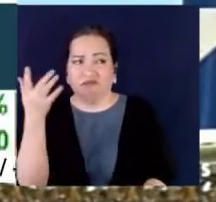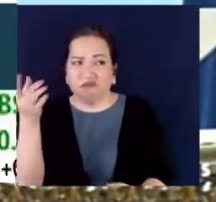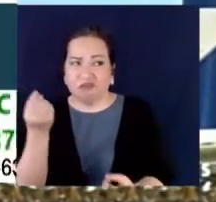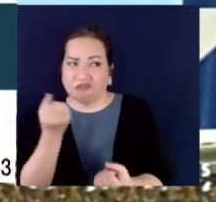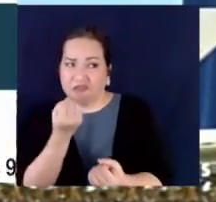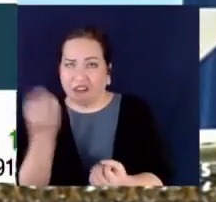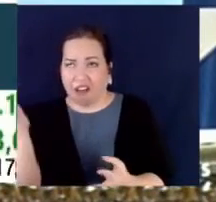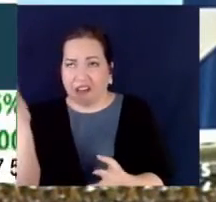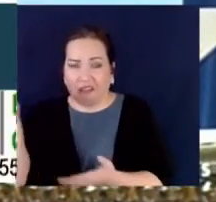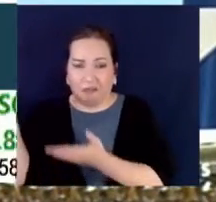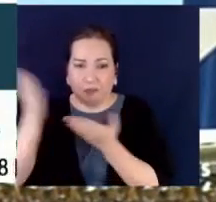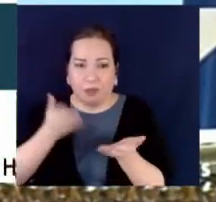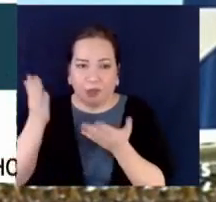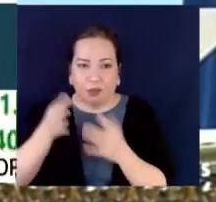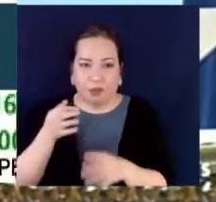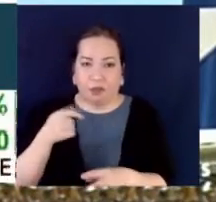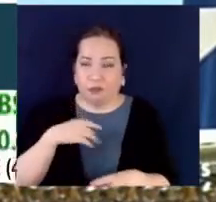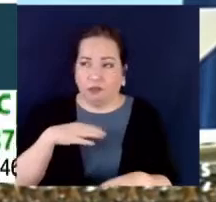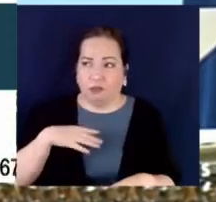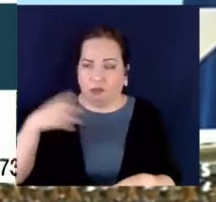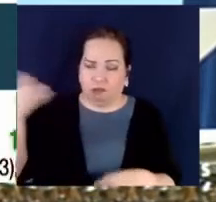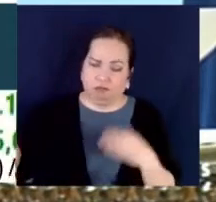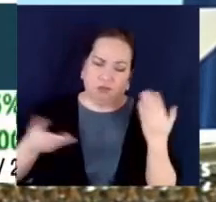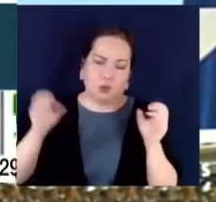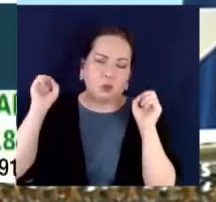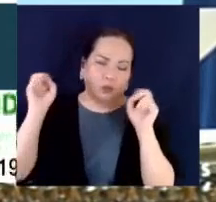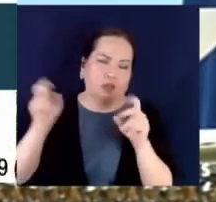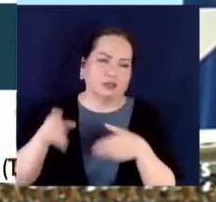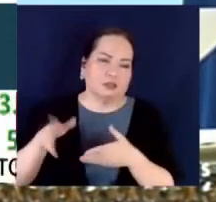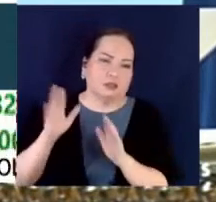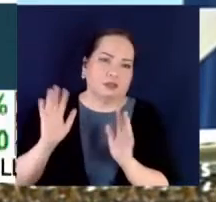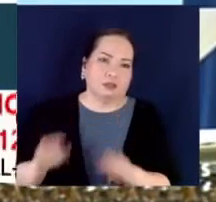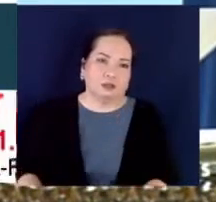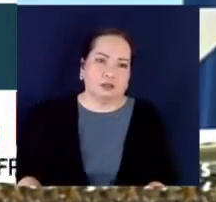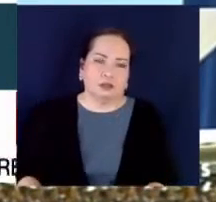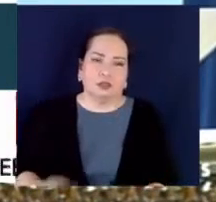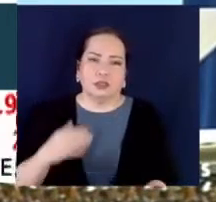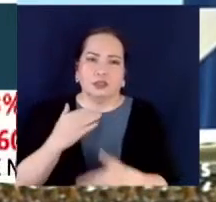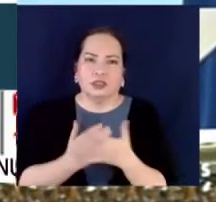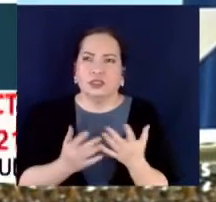mga fake, itong nag-i-import na yung